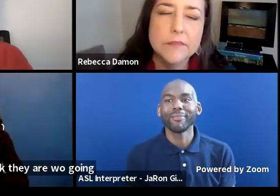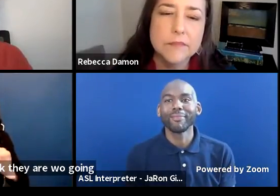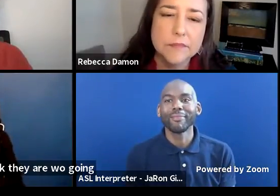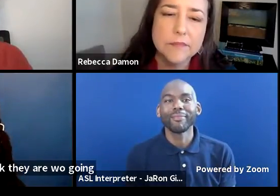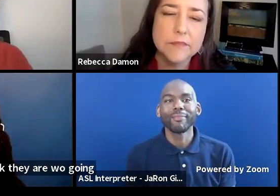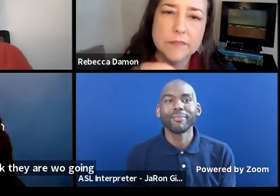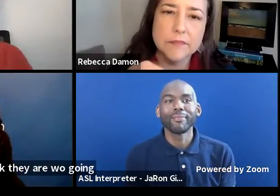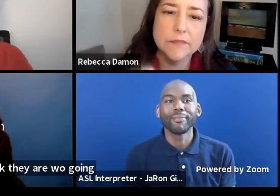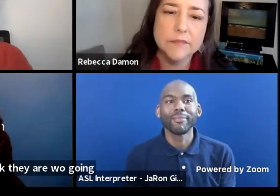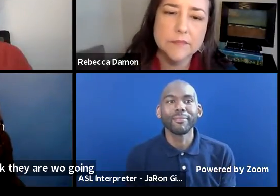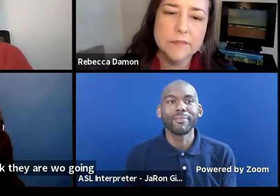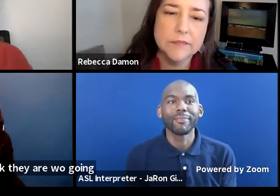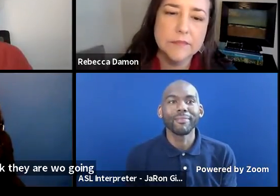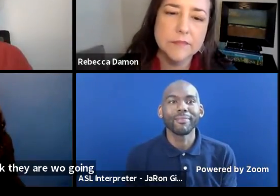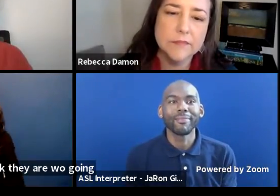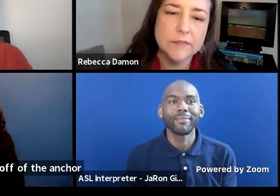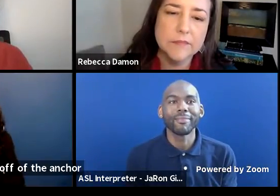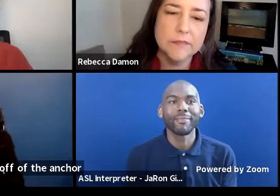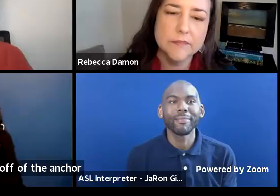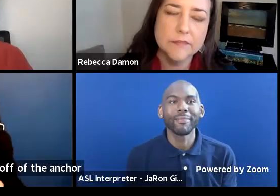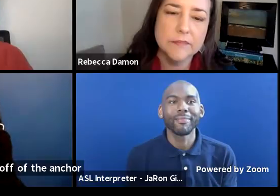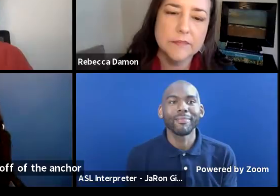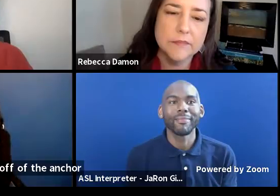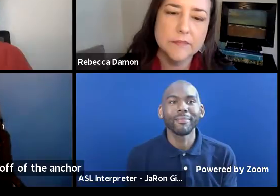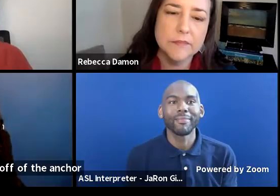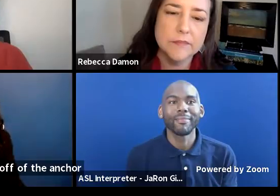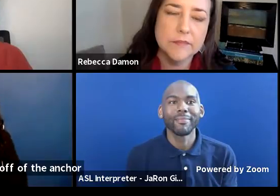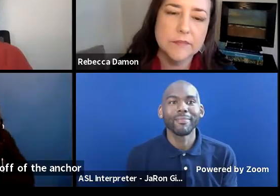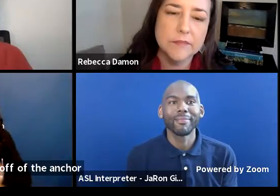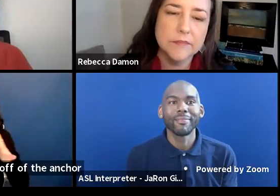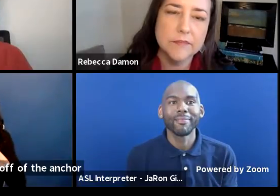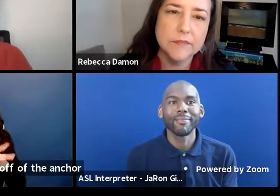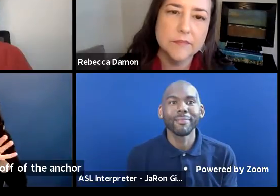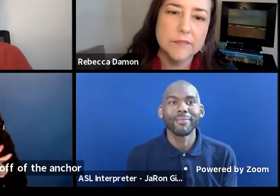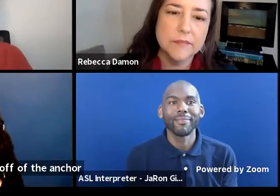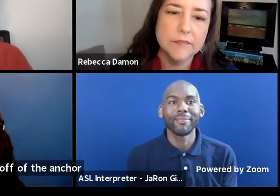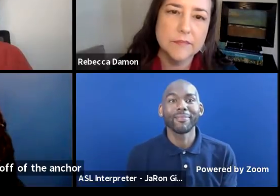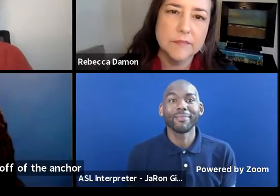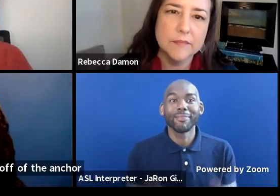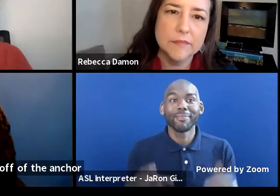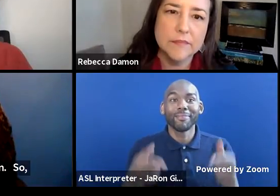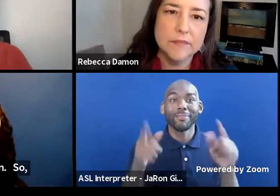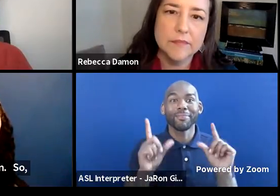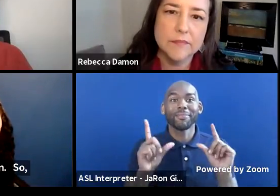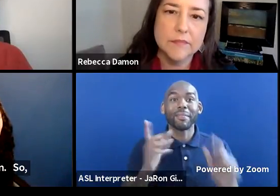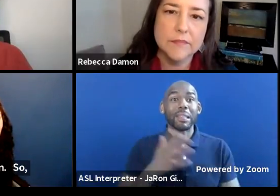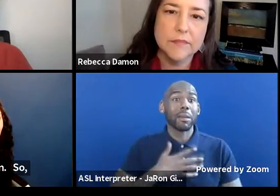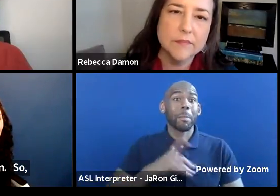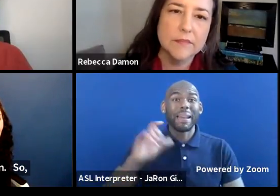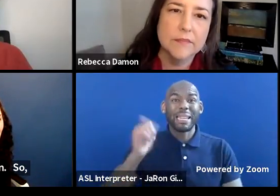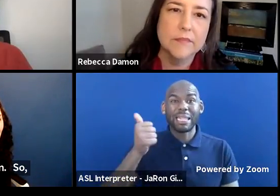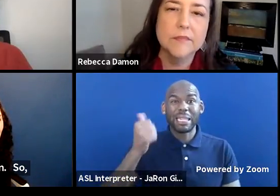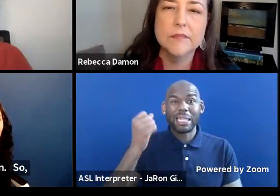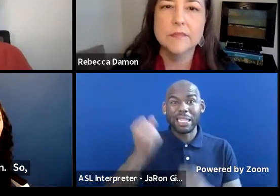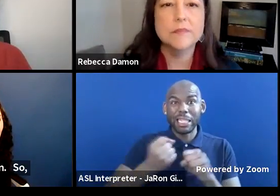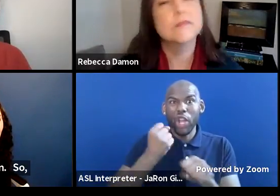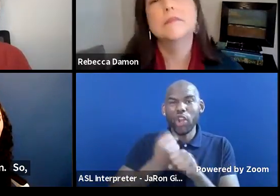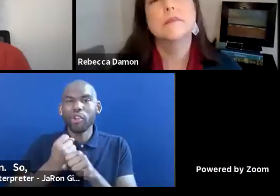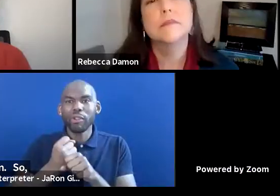or they're, so I'm fortunate that in my decade of reporting, most of those years I've been in the